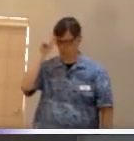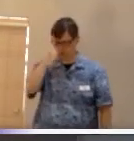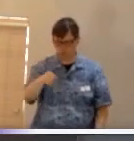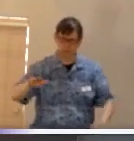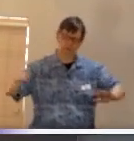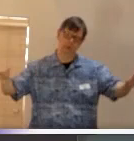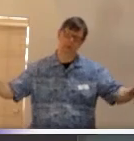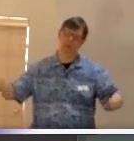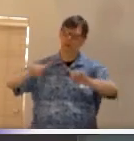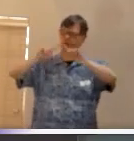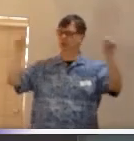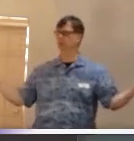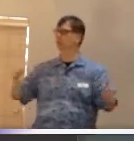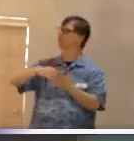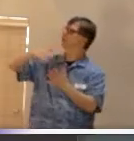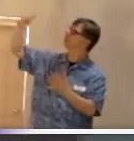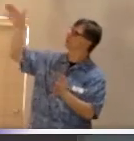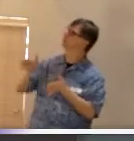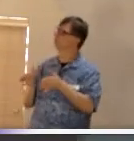express in a different and divine way.